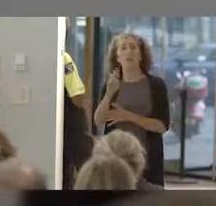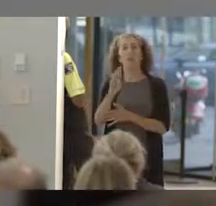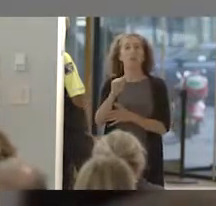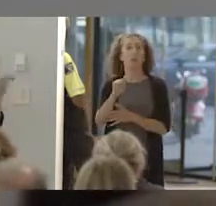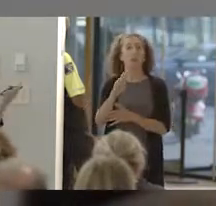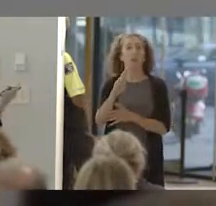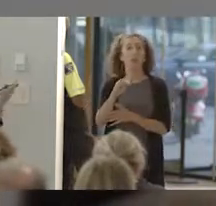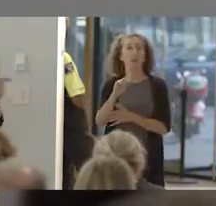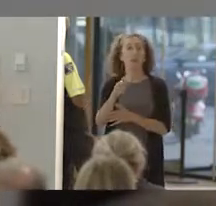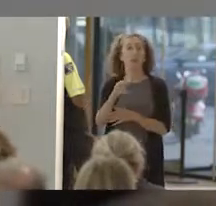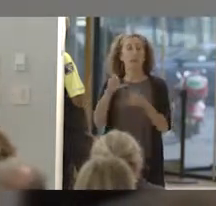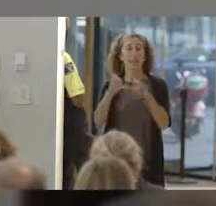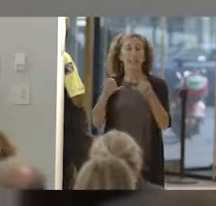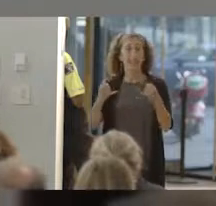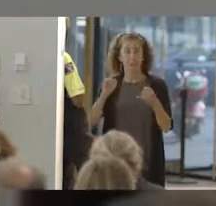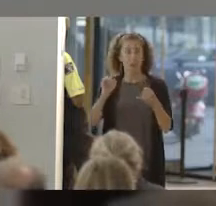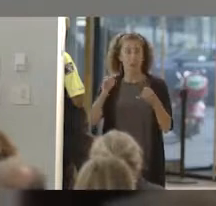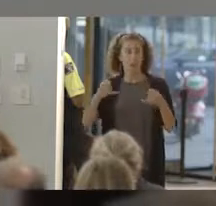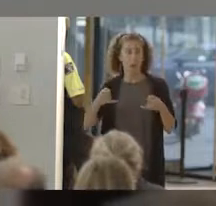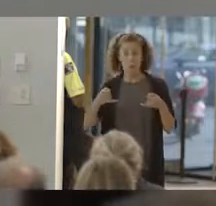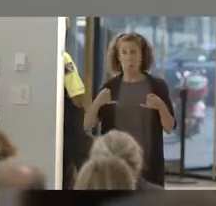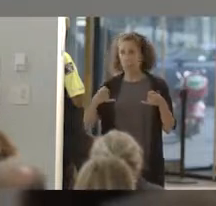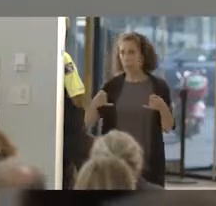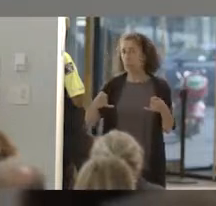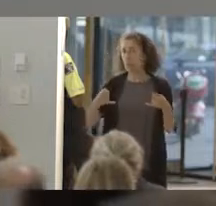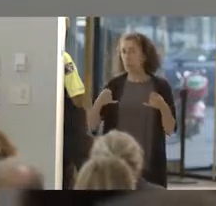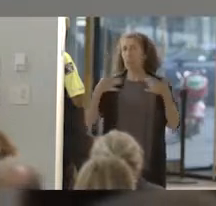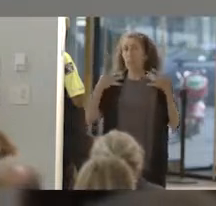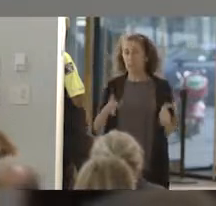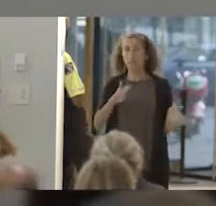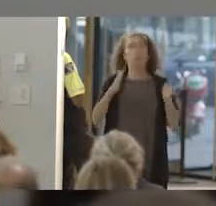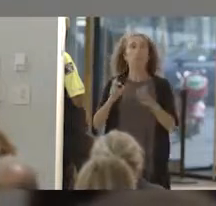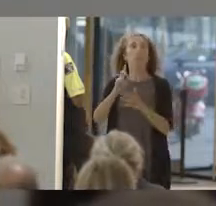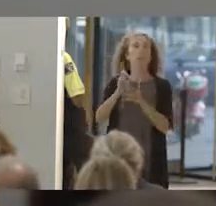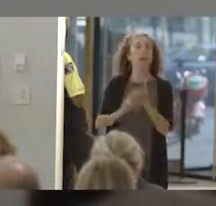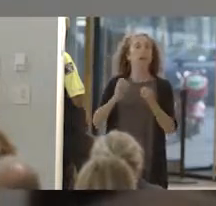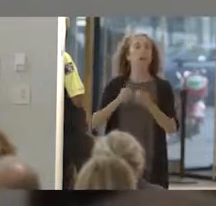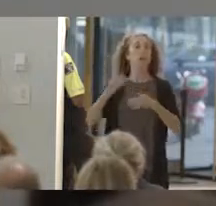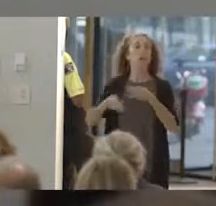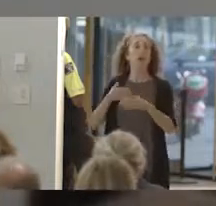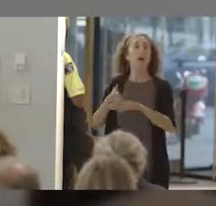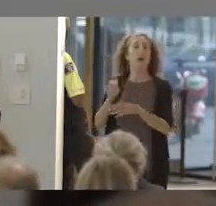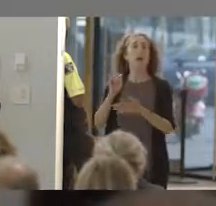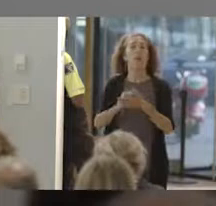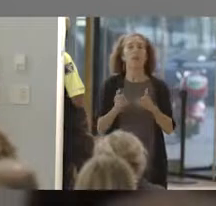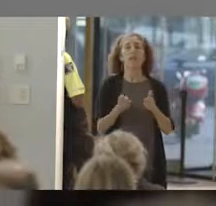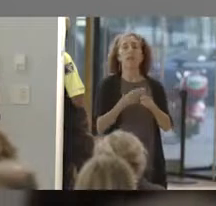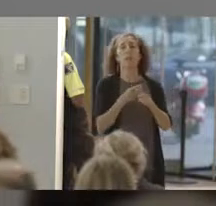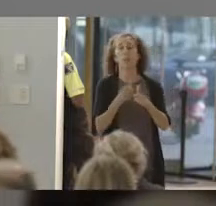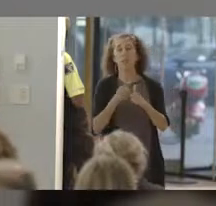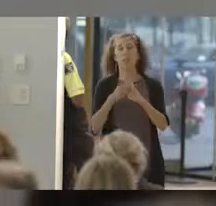there's a lot of design. There's a lot of additional details that we have to get to in order to determine what